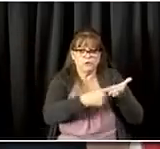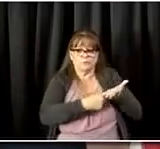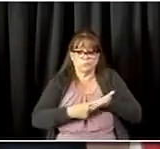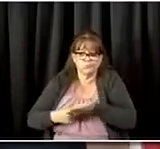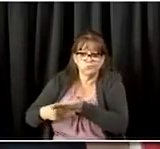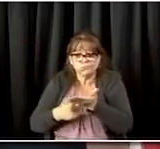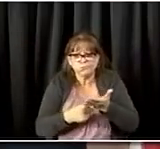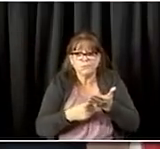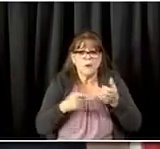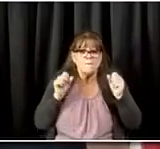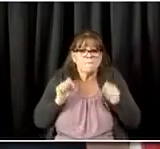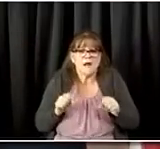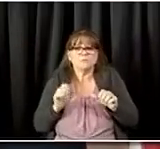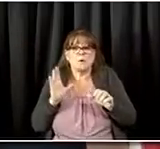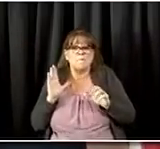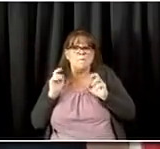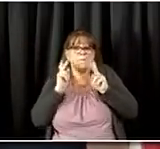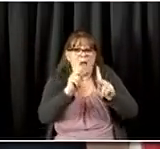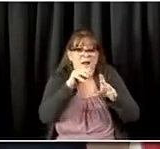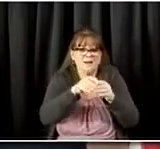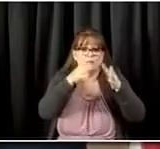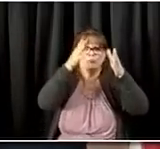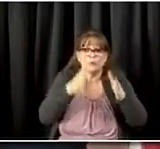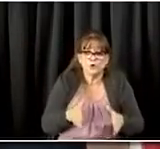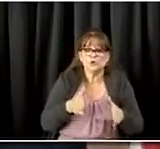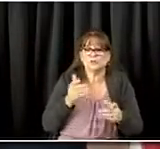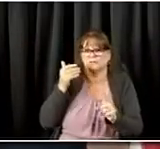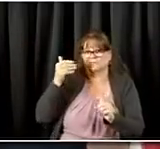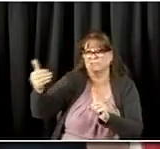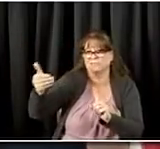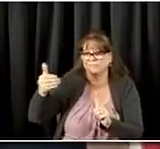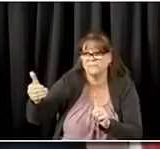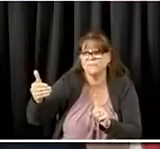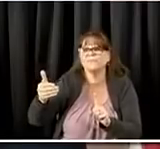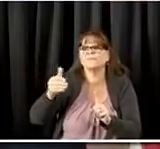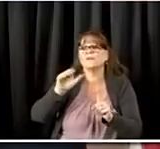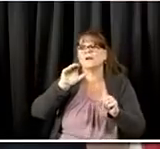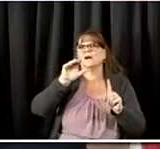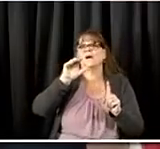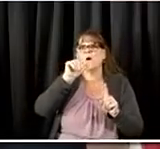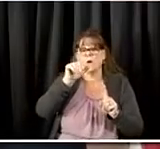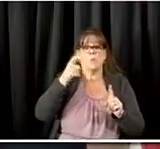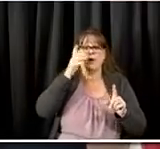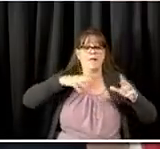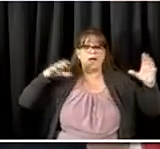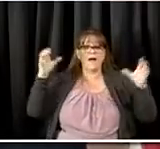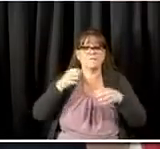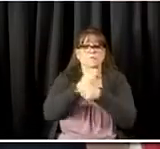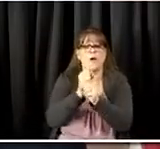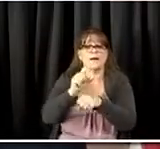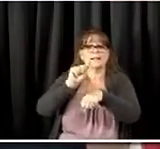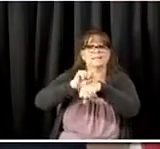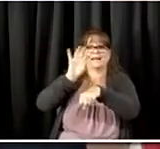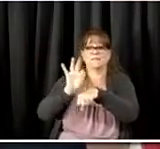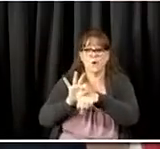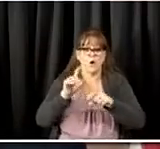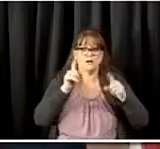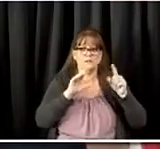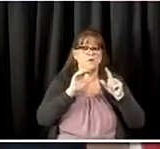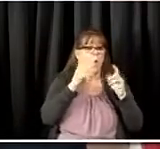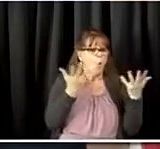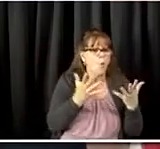in-classroom instruction. We're going to hold the first meeting tomorrow, looking at protocols, looking at examples of what works. We're going to work backwards from January